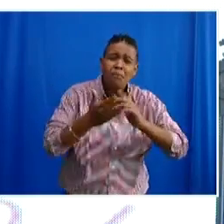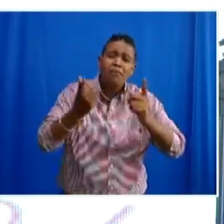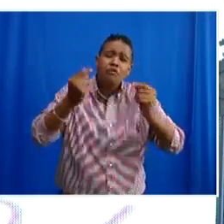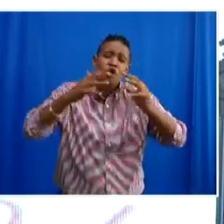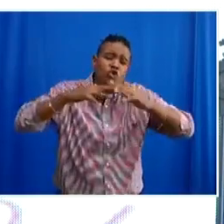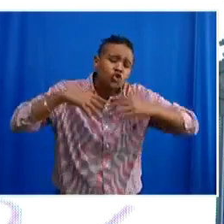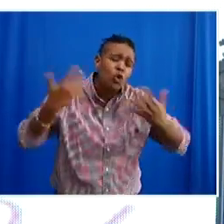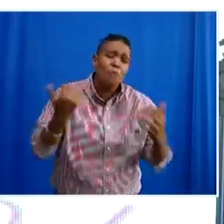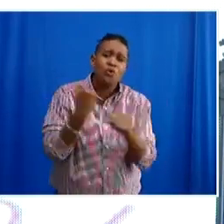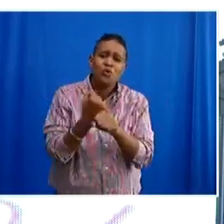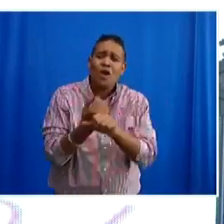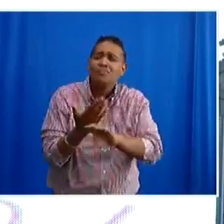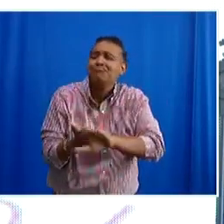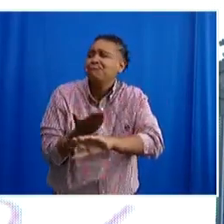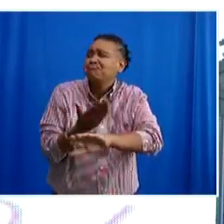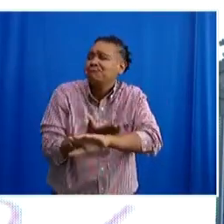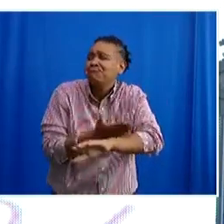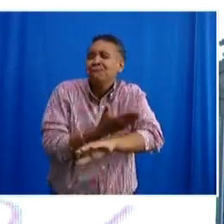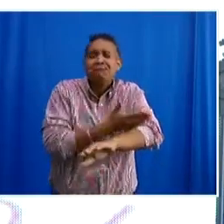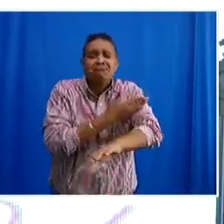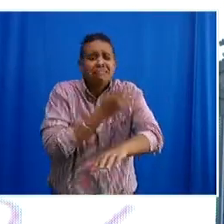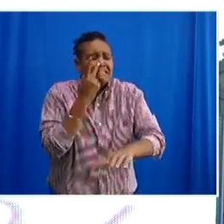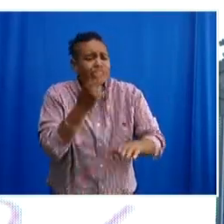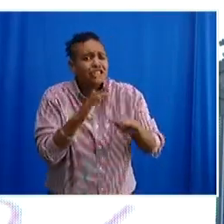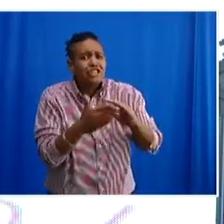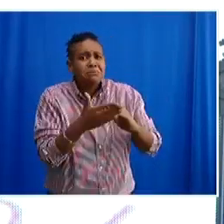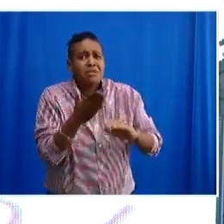made too much progress in restoring